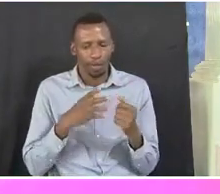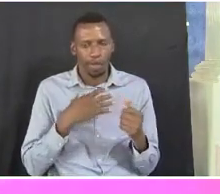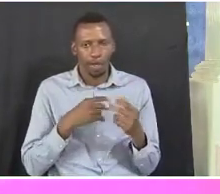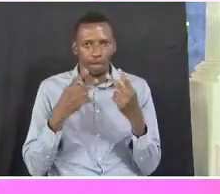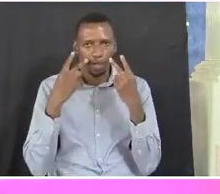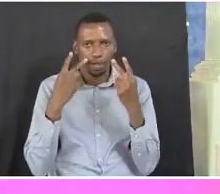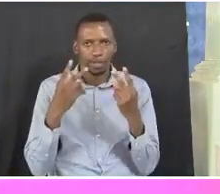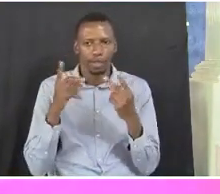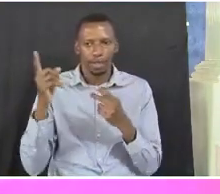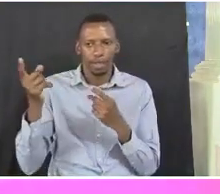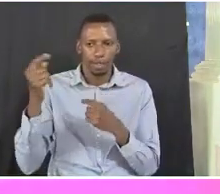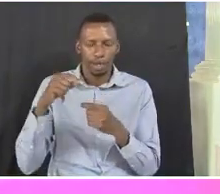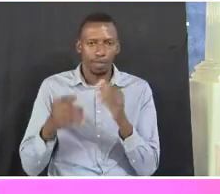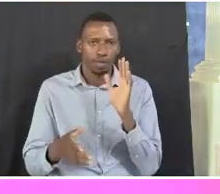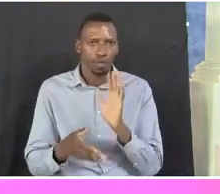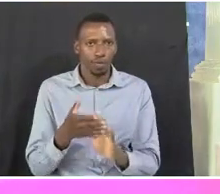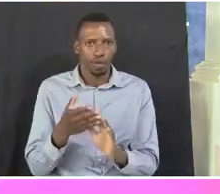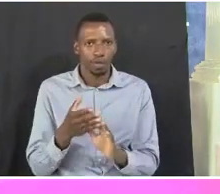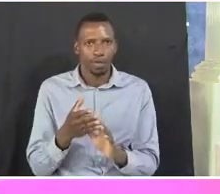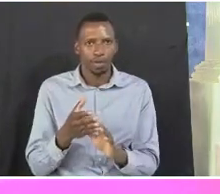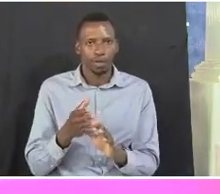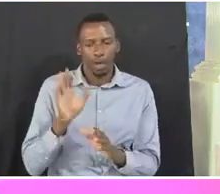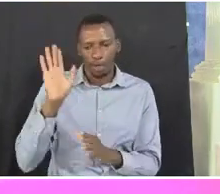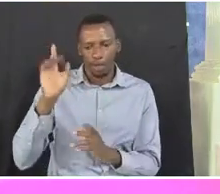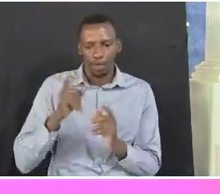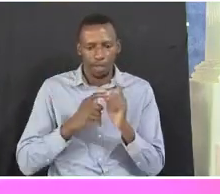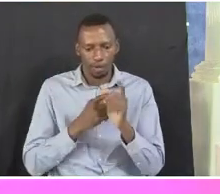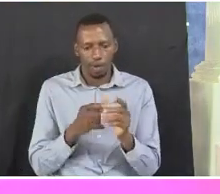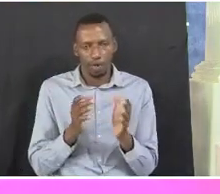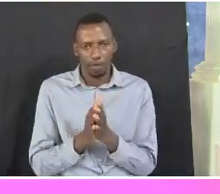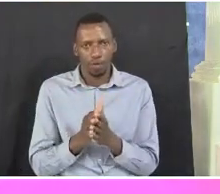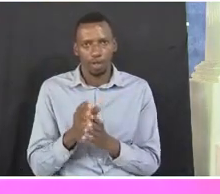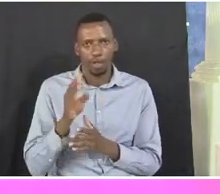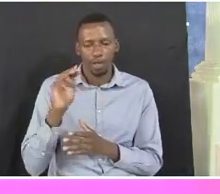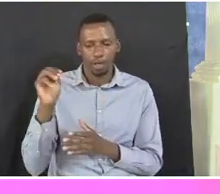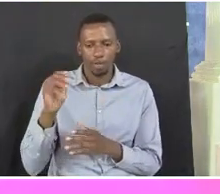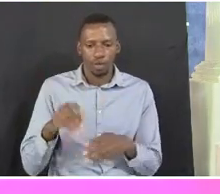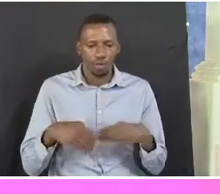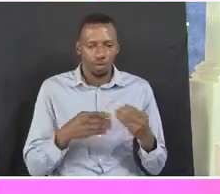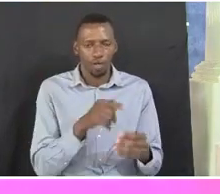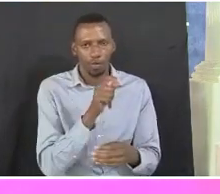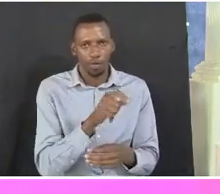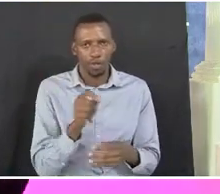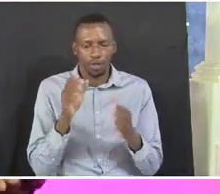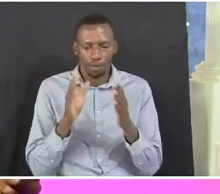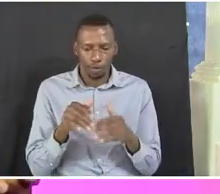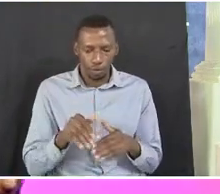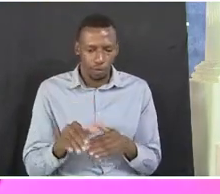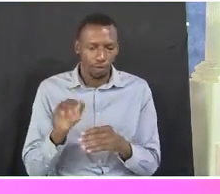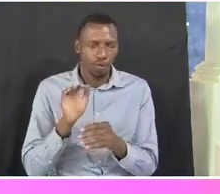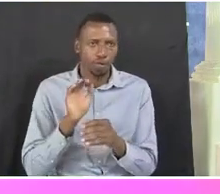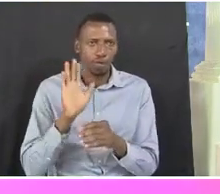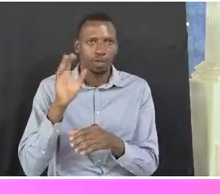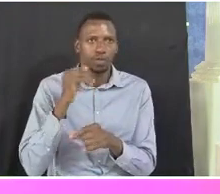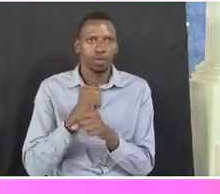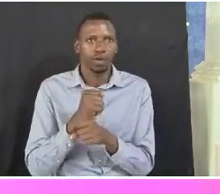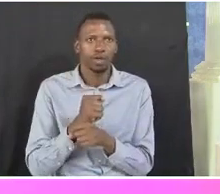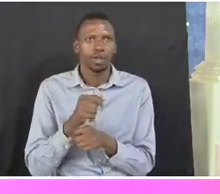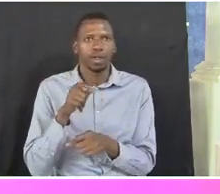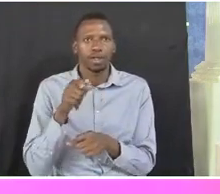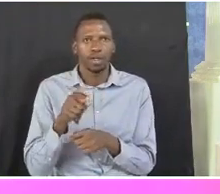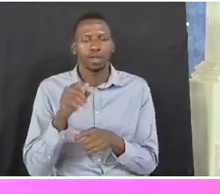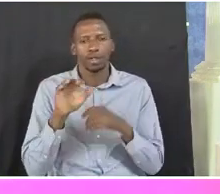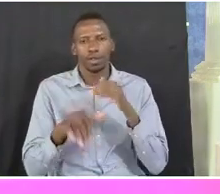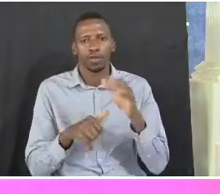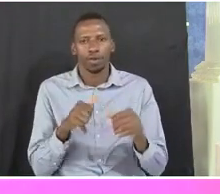am coming quickly. My reward is with me to give everyone according to his work. This is a call